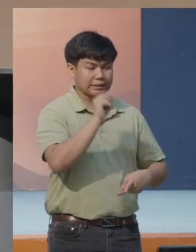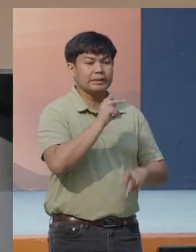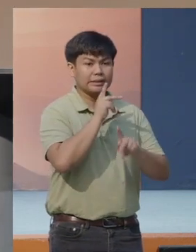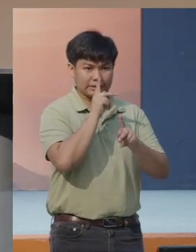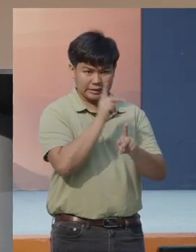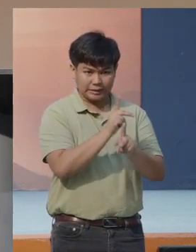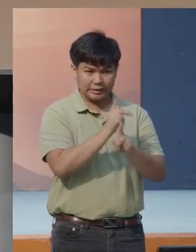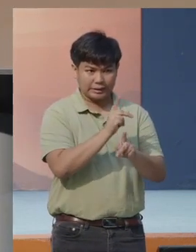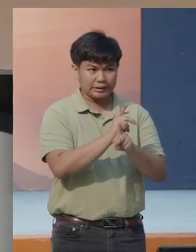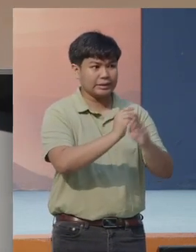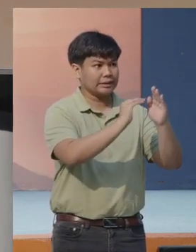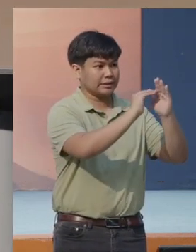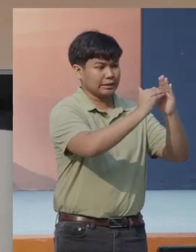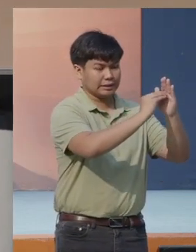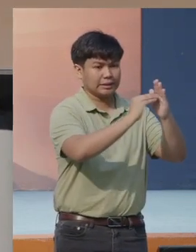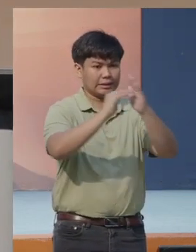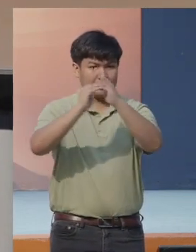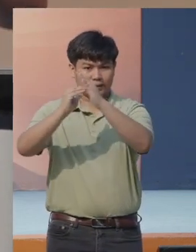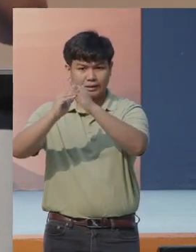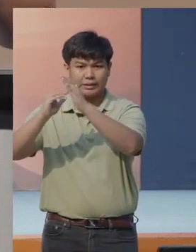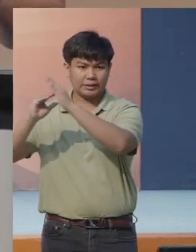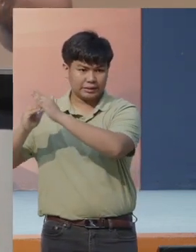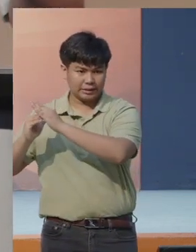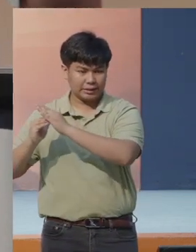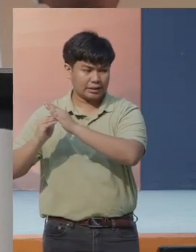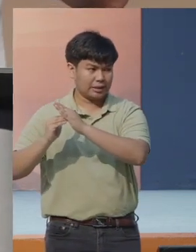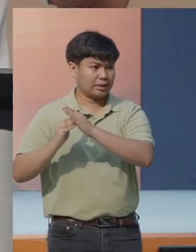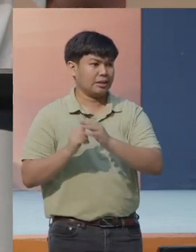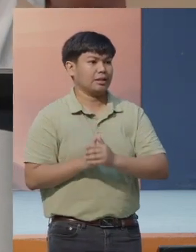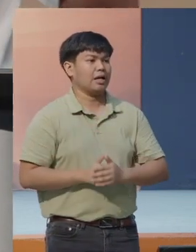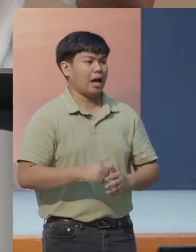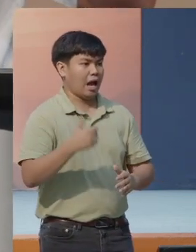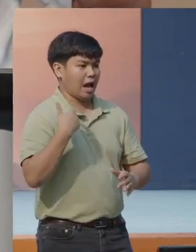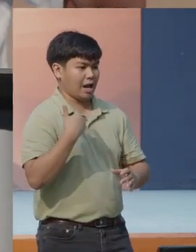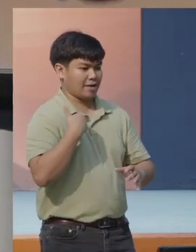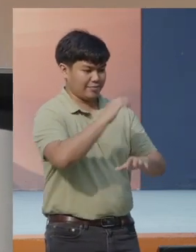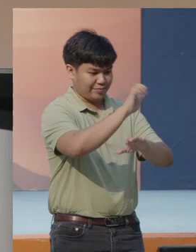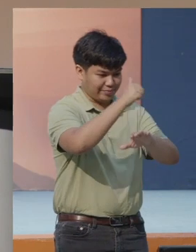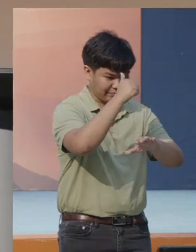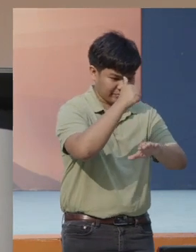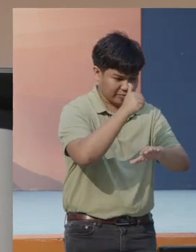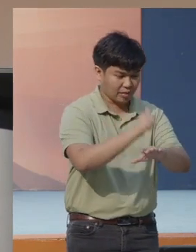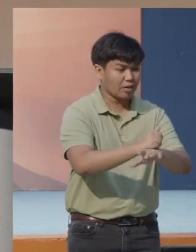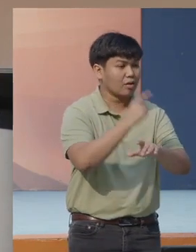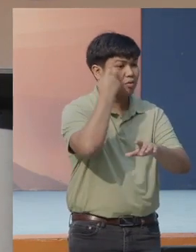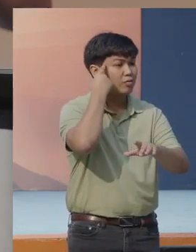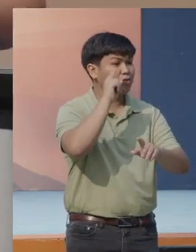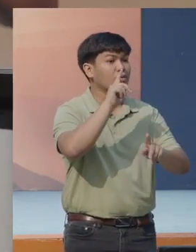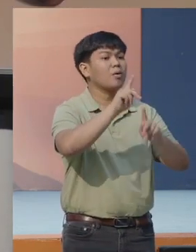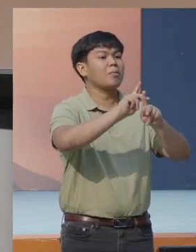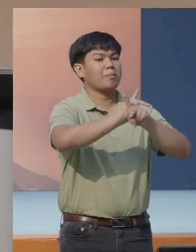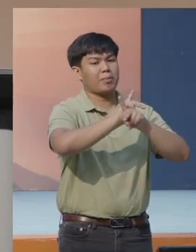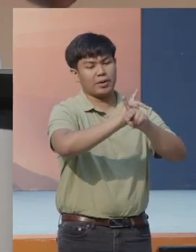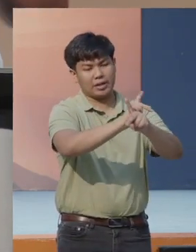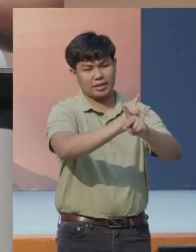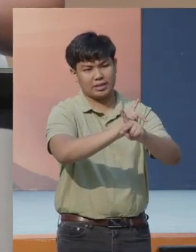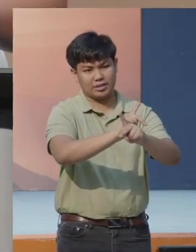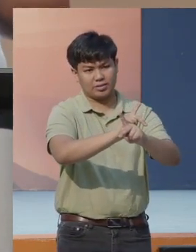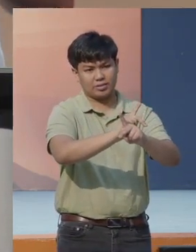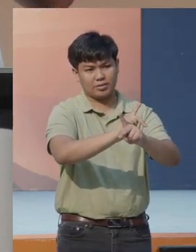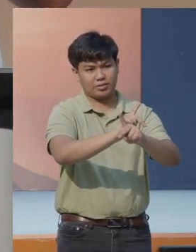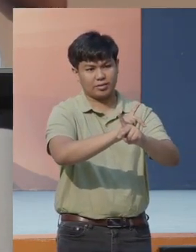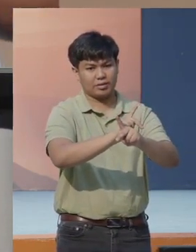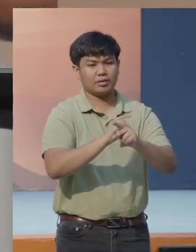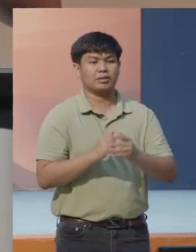6 cities out of the 48 that they have been allocated as places of